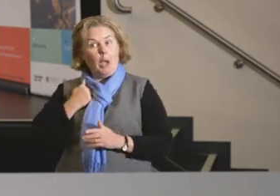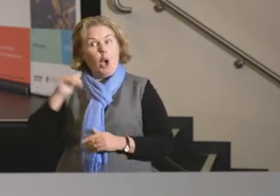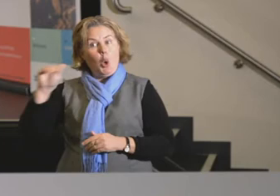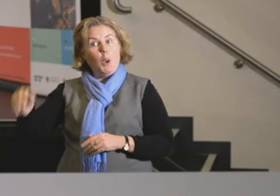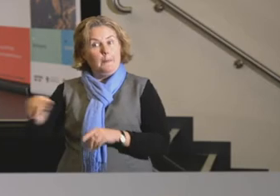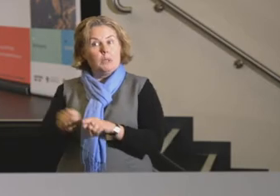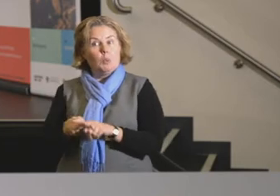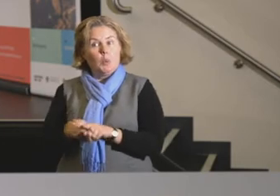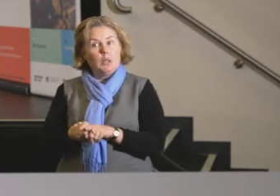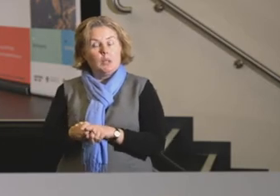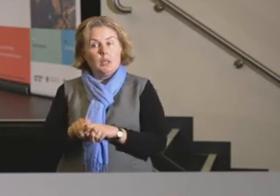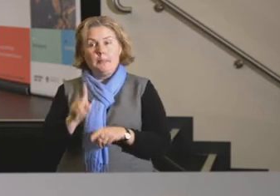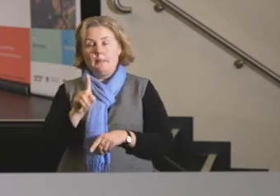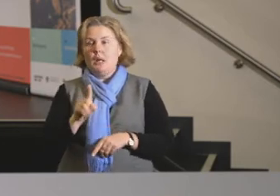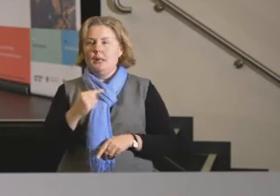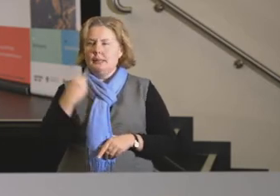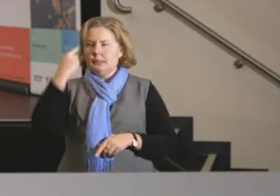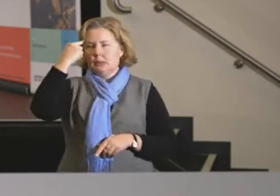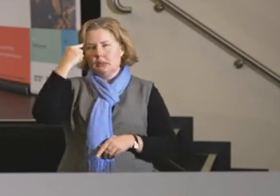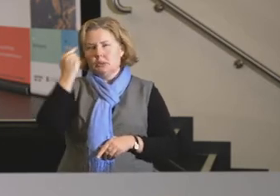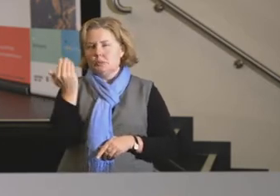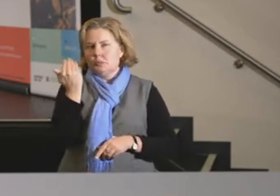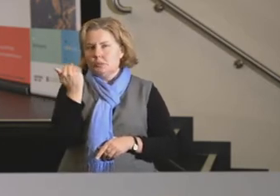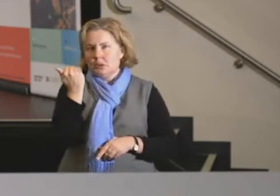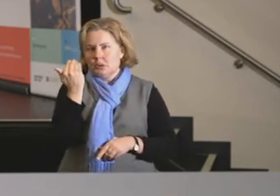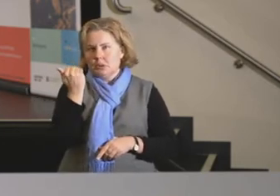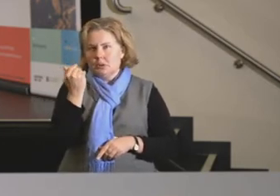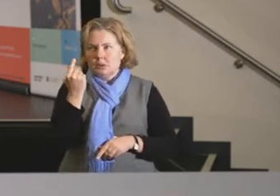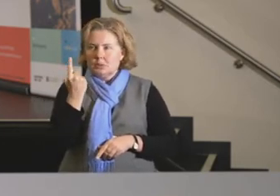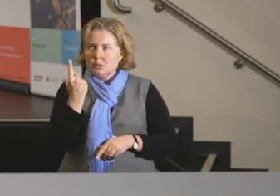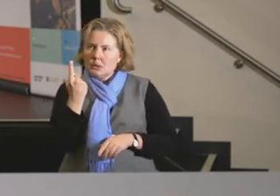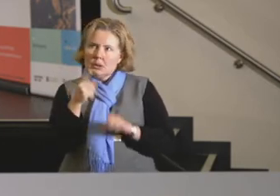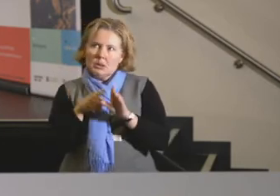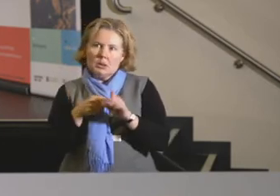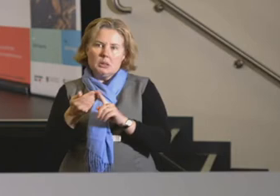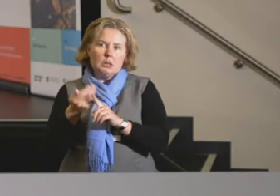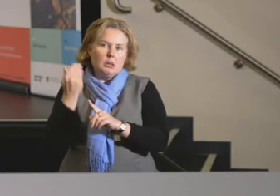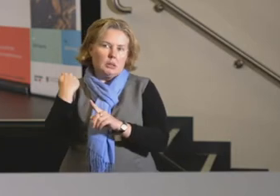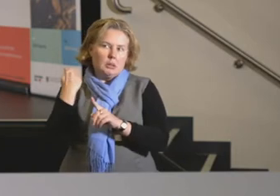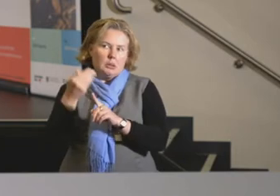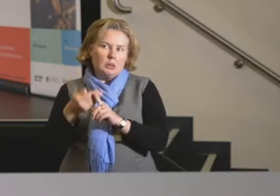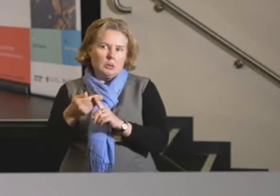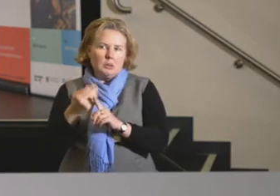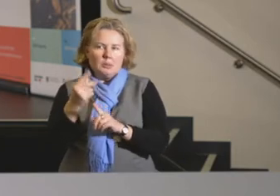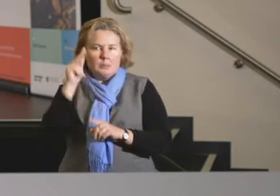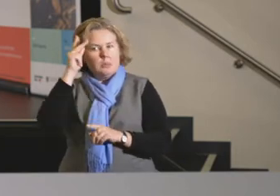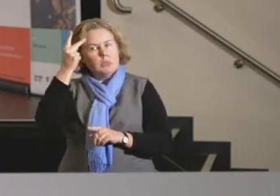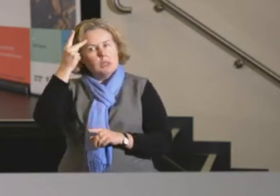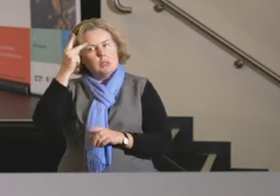But I think, you know, the last 1 year in the political arena at